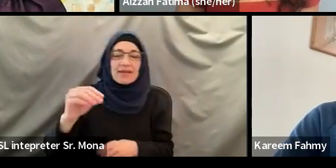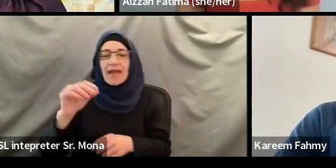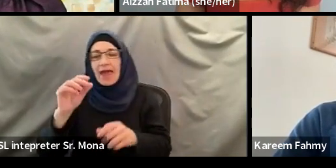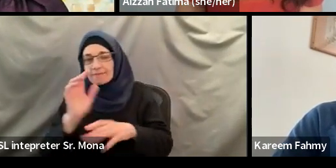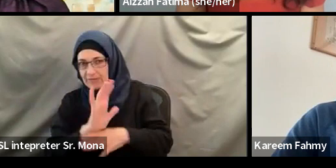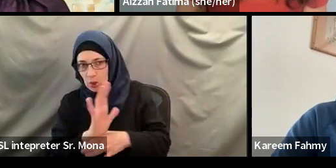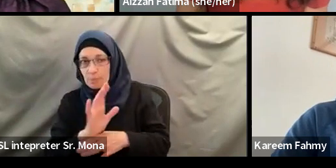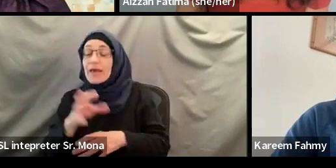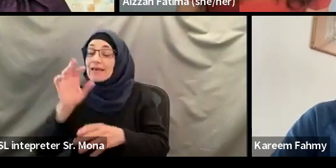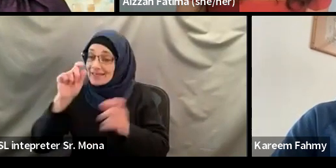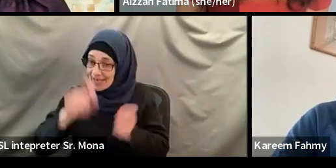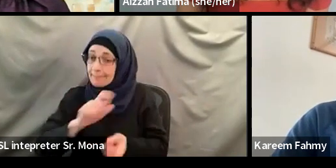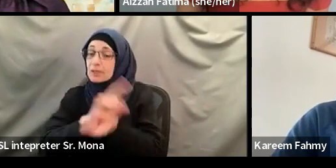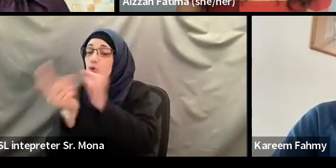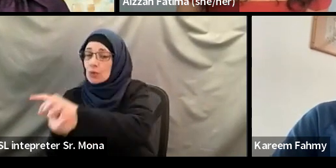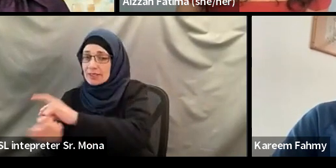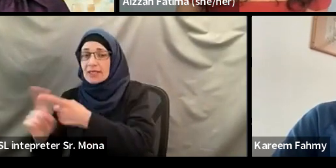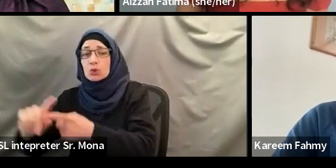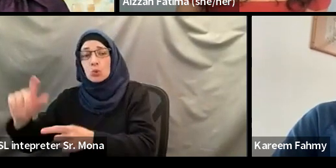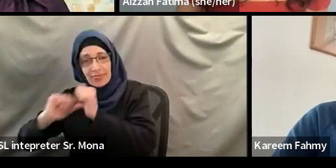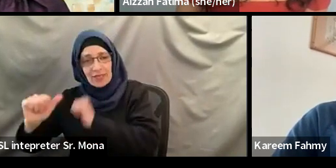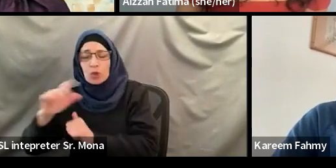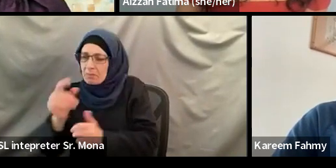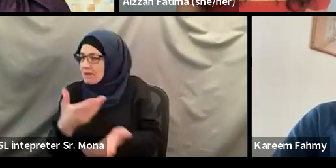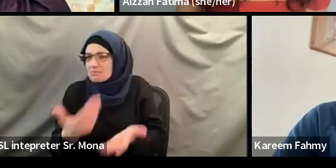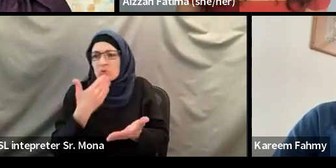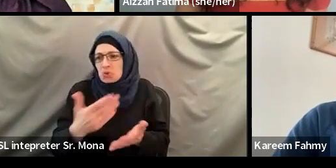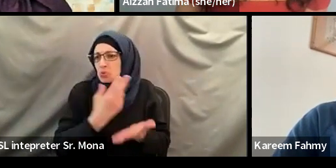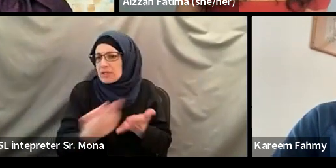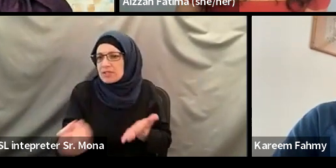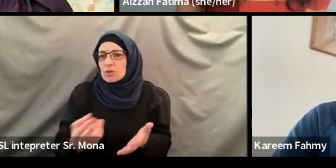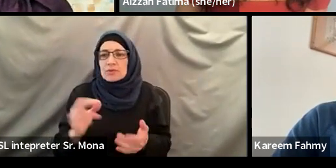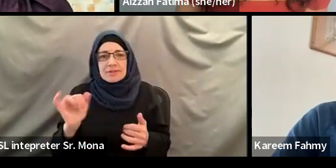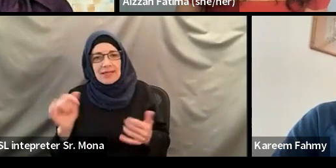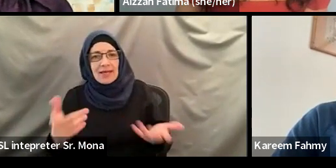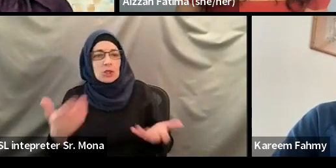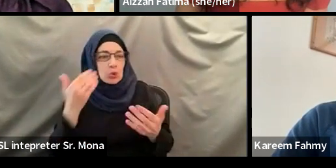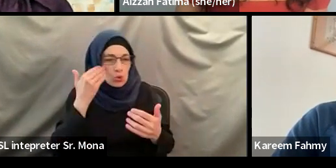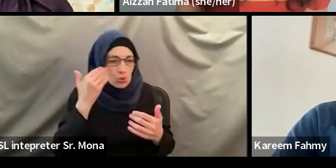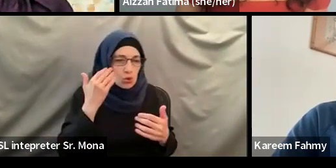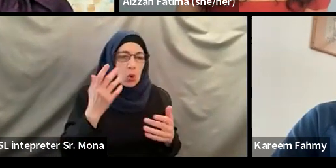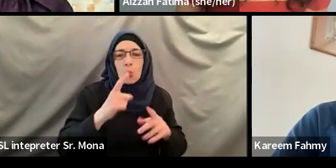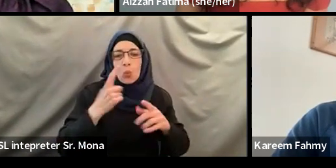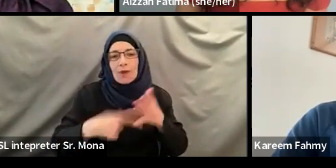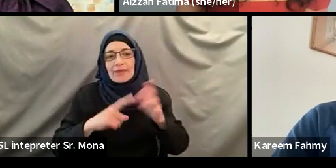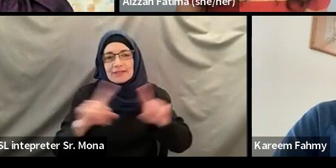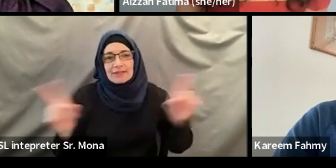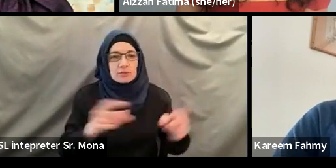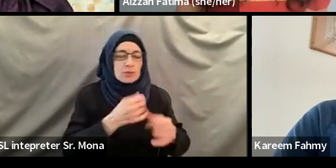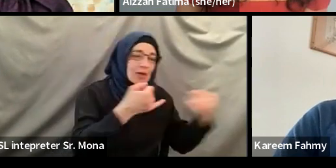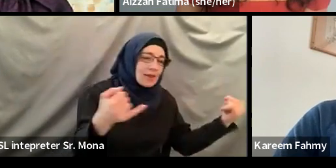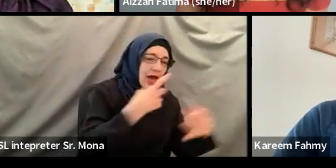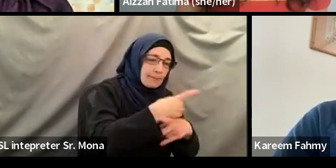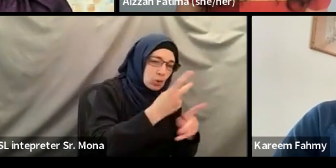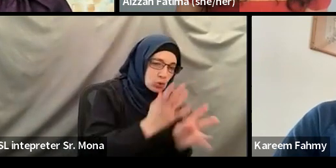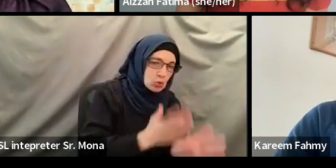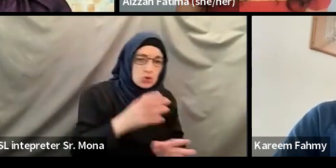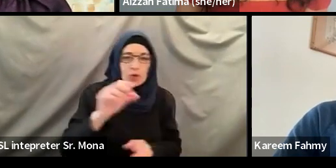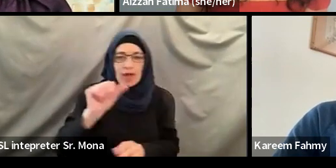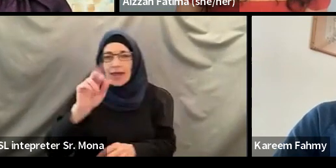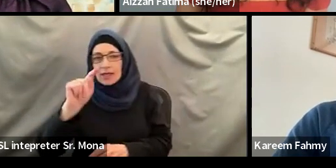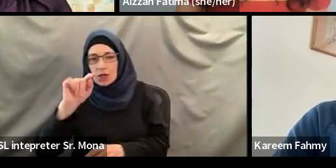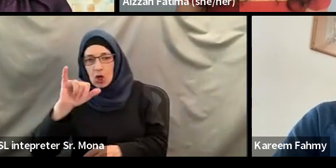does exist. And a lot of these things, like, you know what the difference between a line producer and an artistic producer is. It's like same thing, right? So we're looking